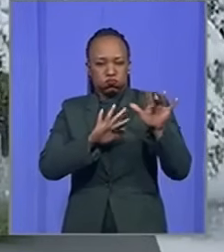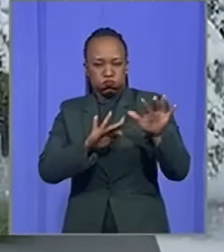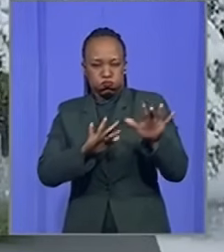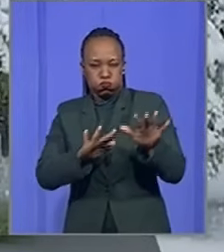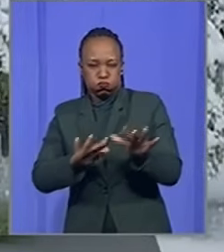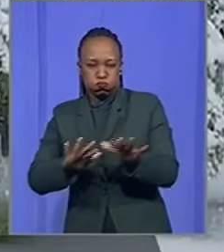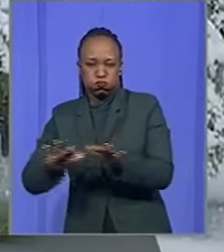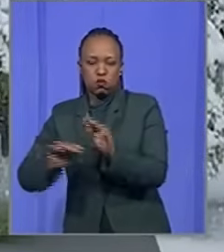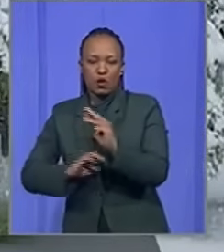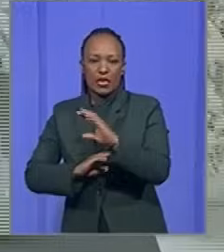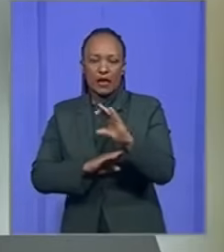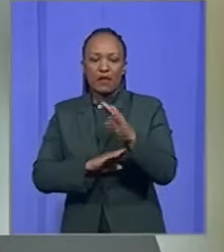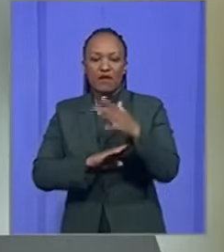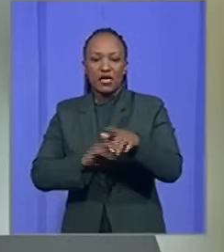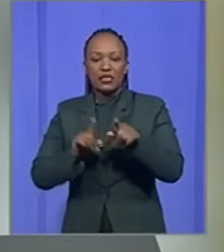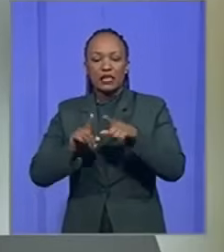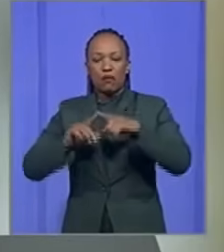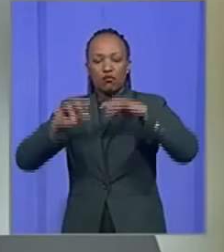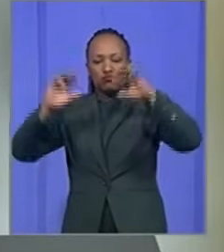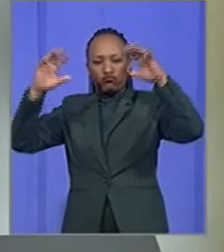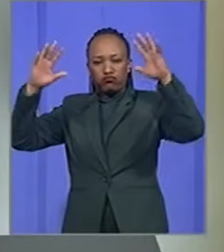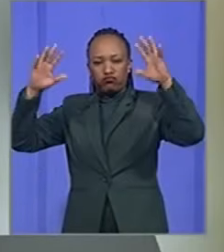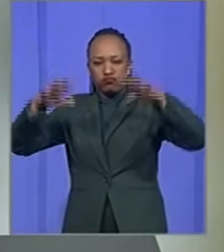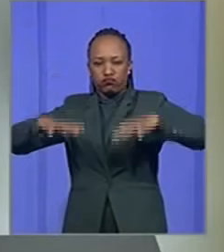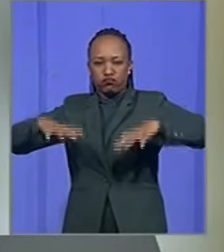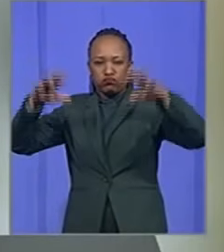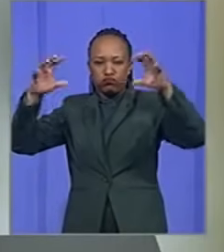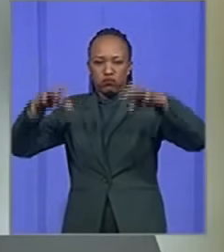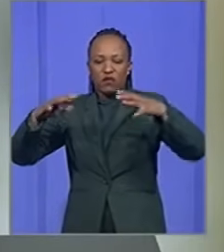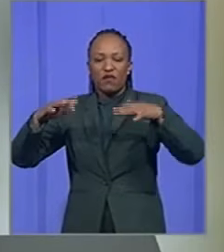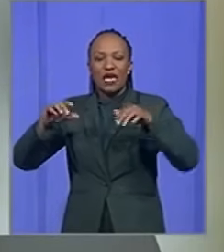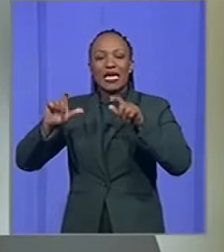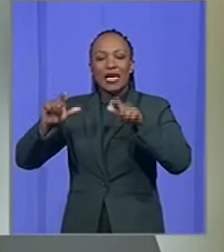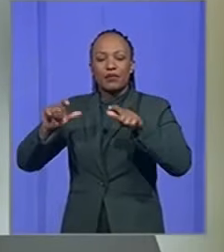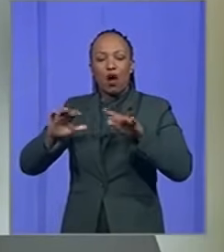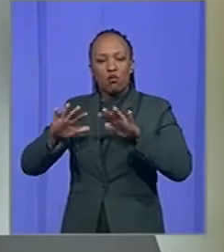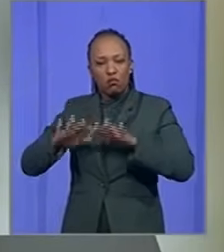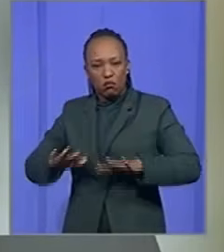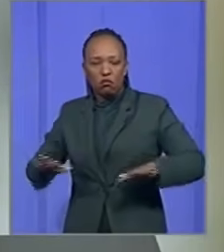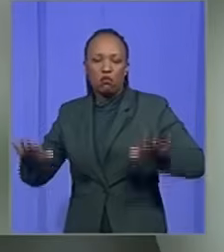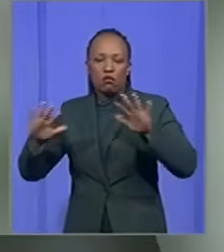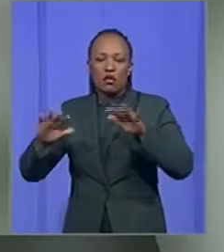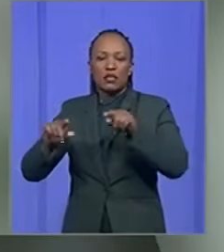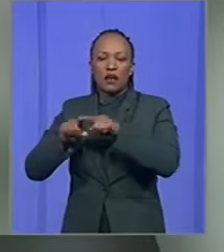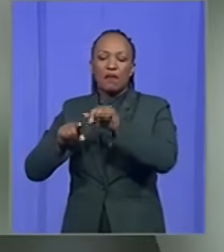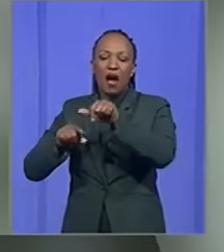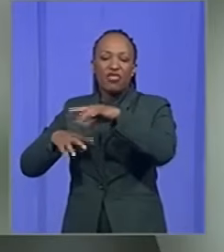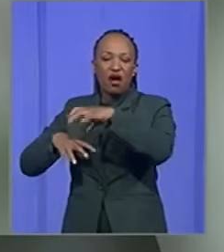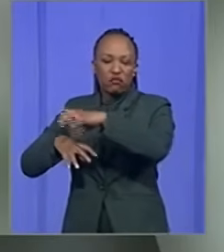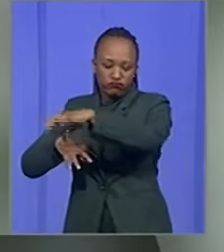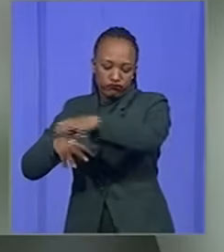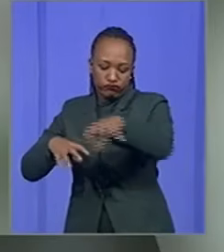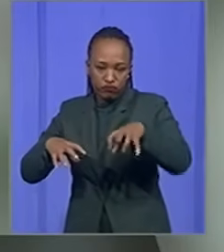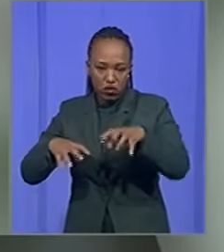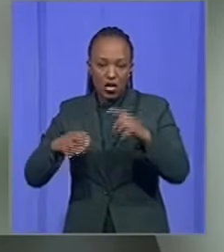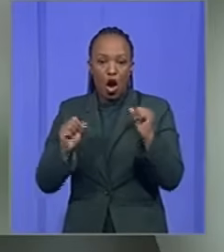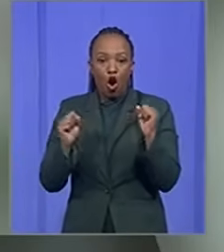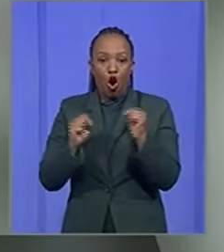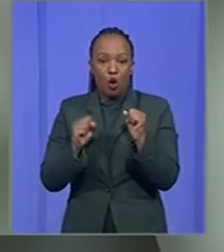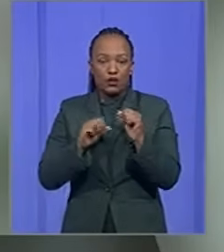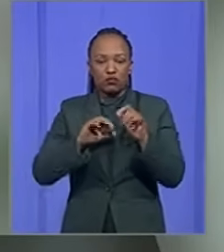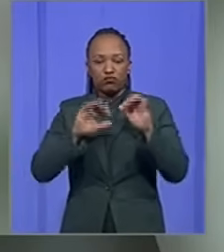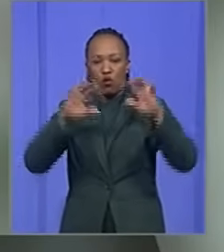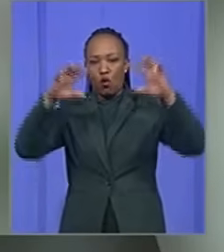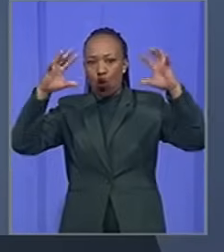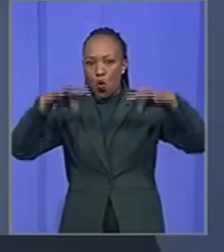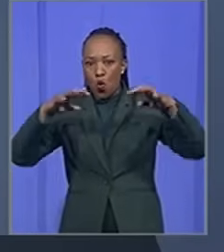seeing light rain showers also setting in around the Cape Town area and surrounding parts. The cold front actually makes landfall